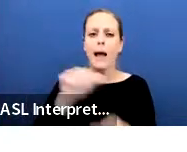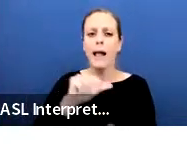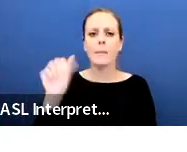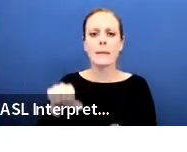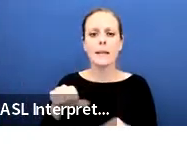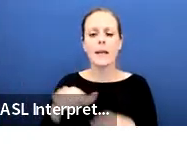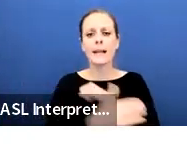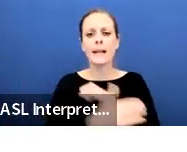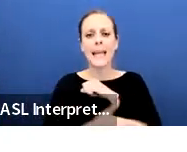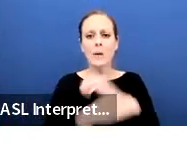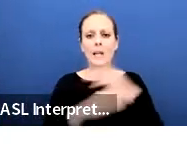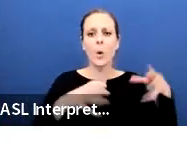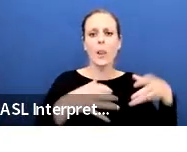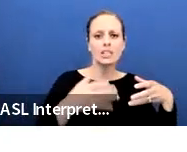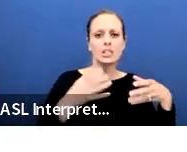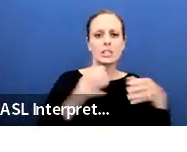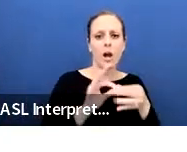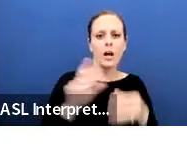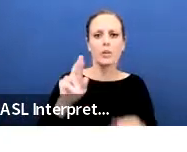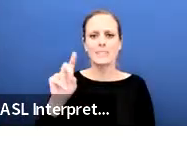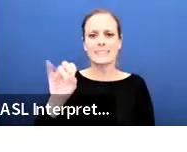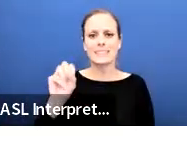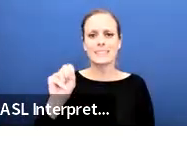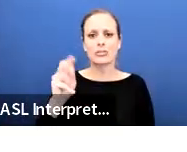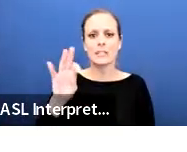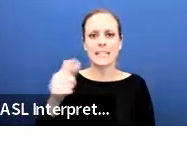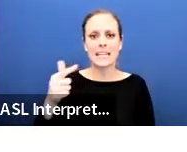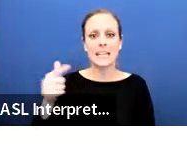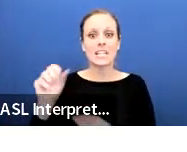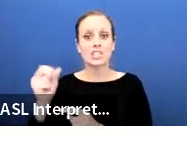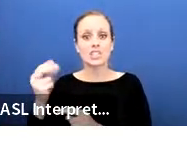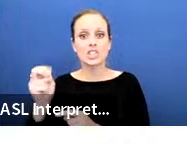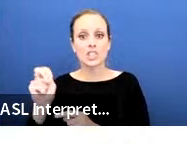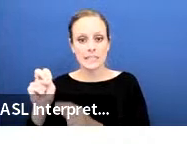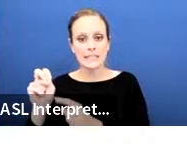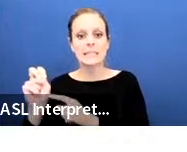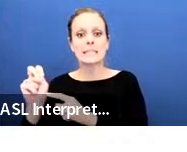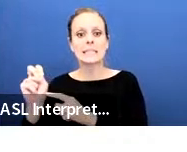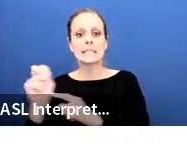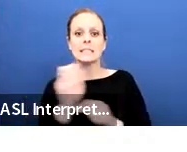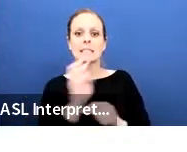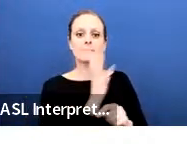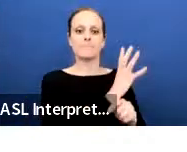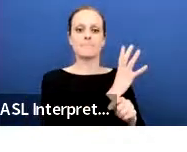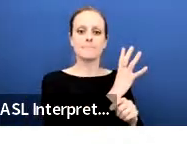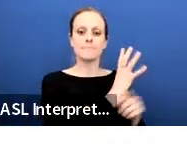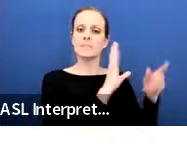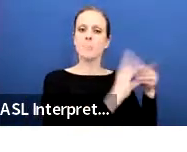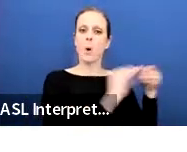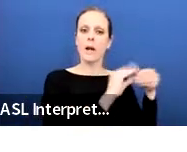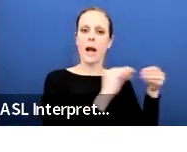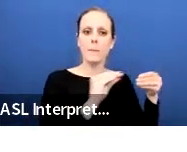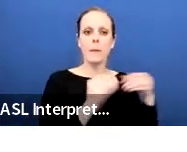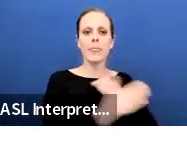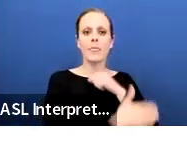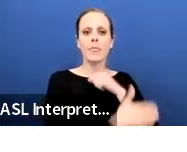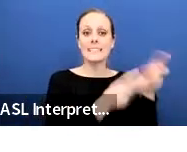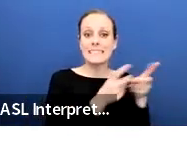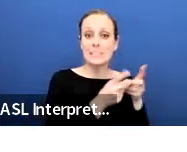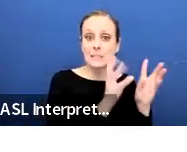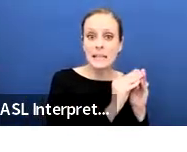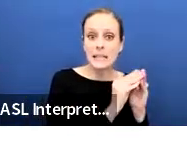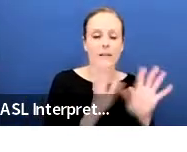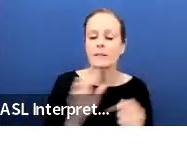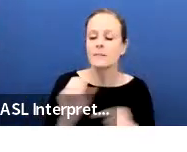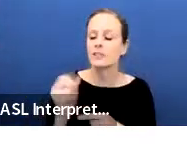Redistricting. She spoke up at the county meetings. She spoke up at the, thank